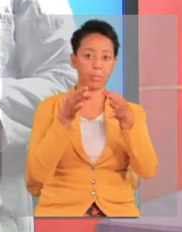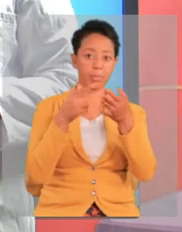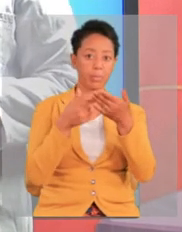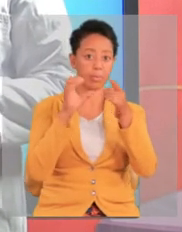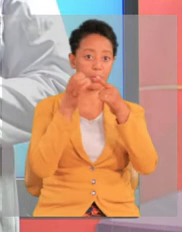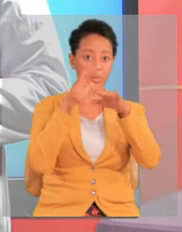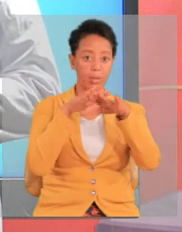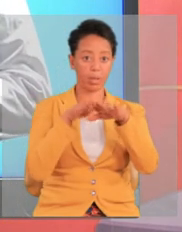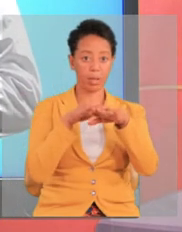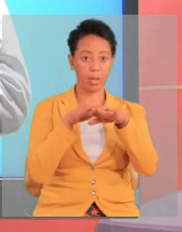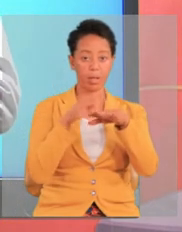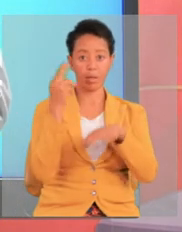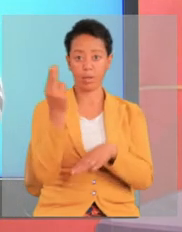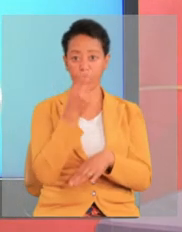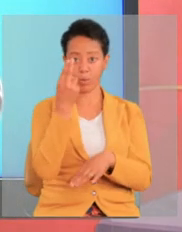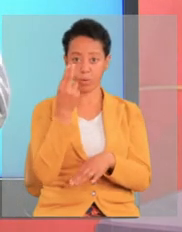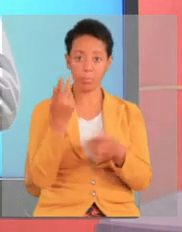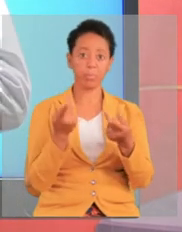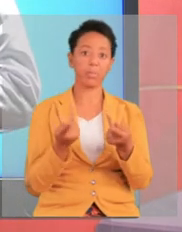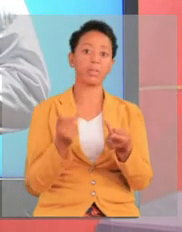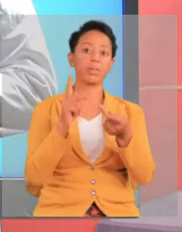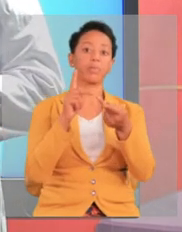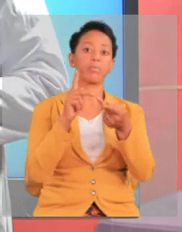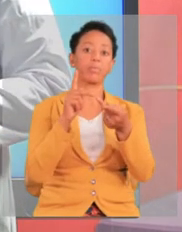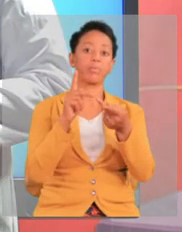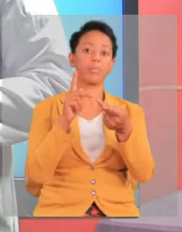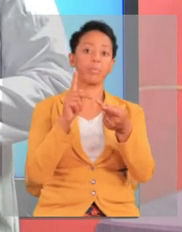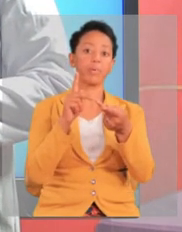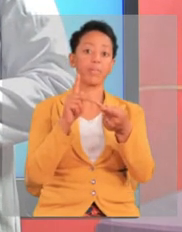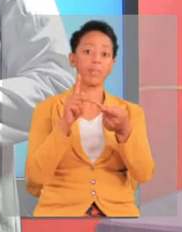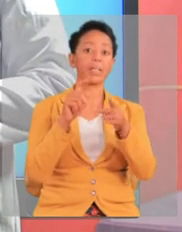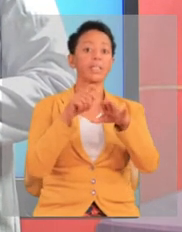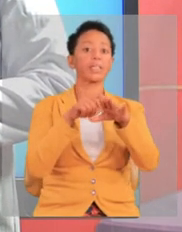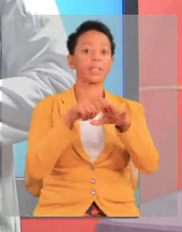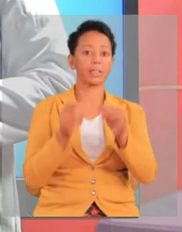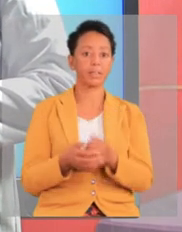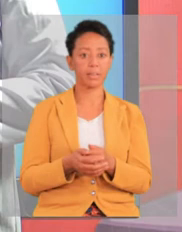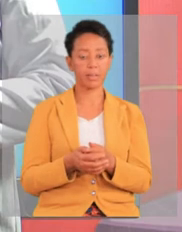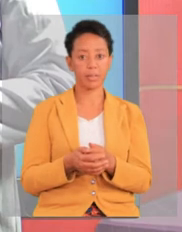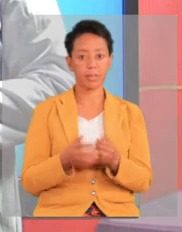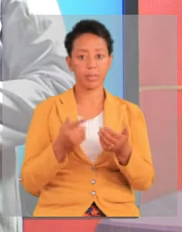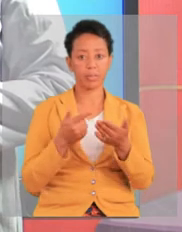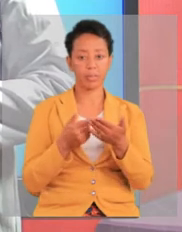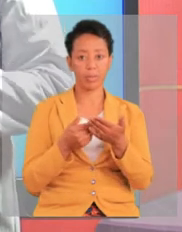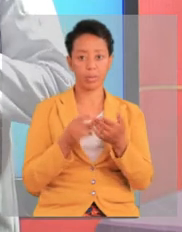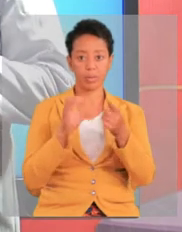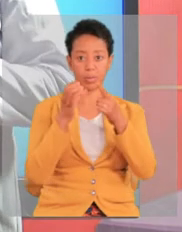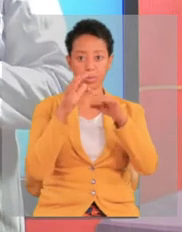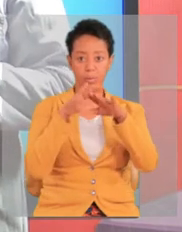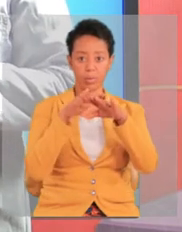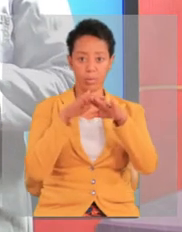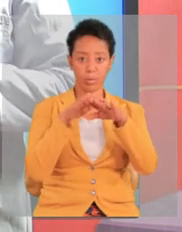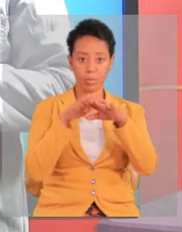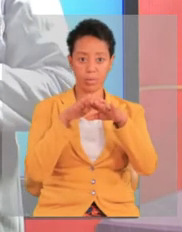case, we can use what? Present perfect tense. In such a case of what?